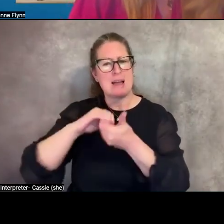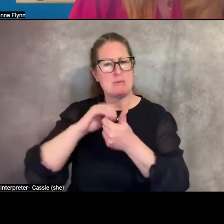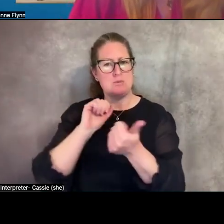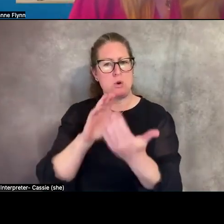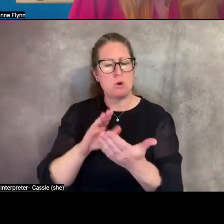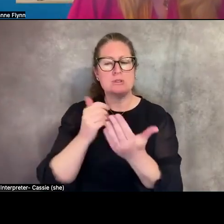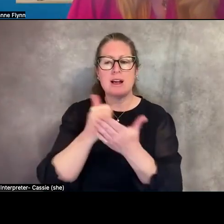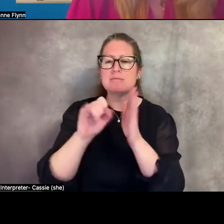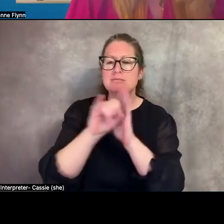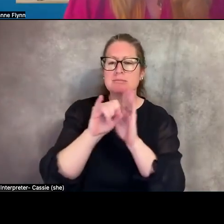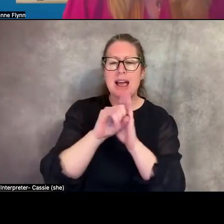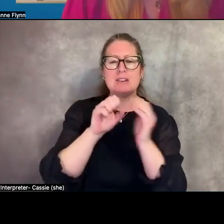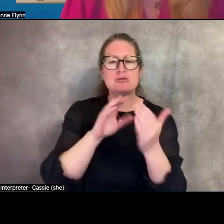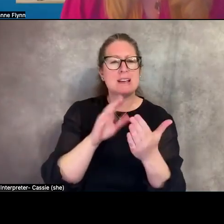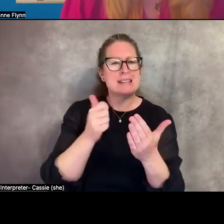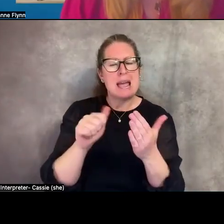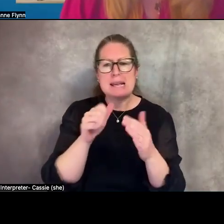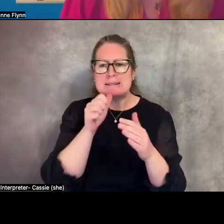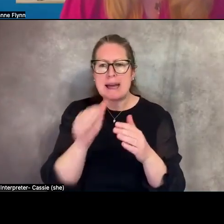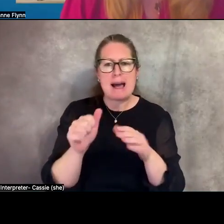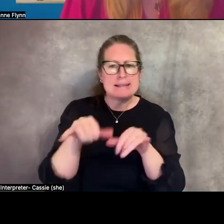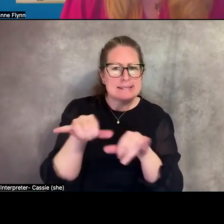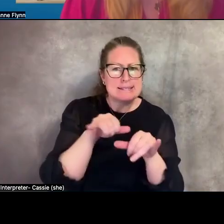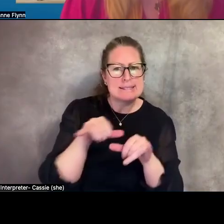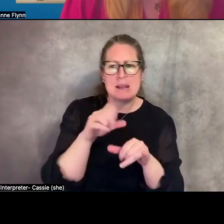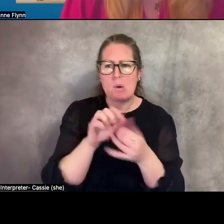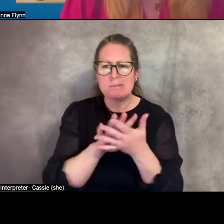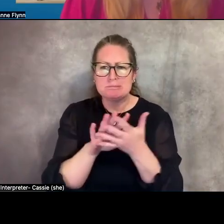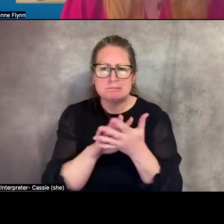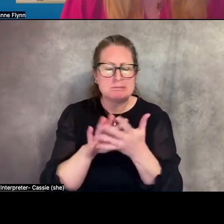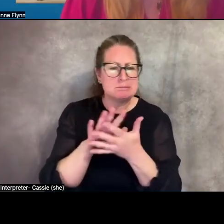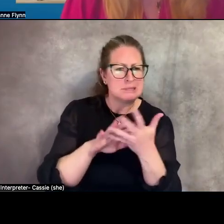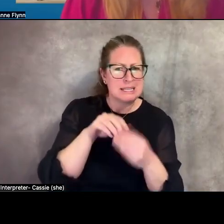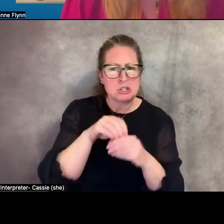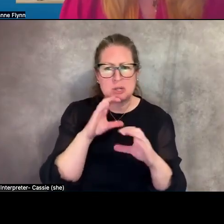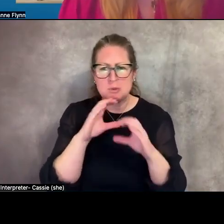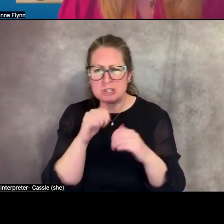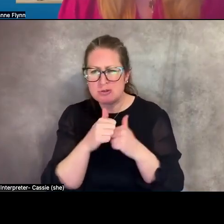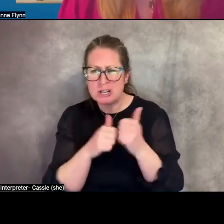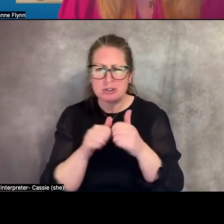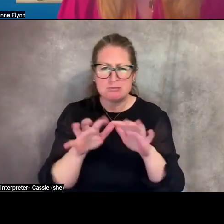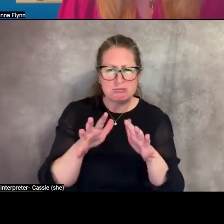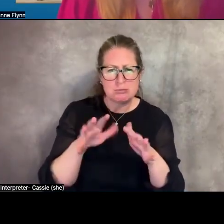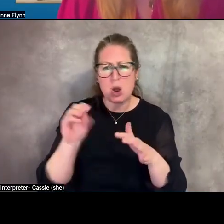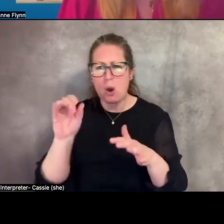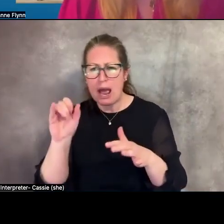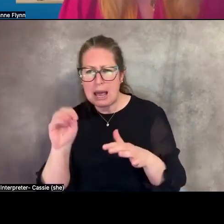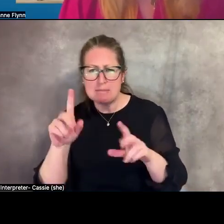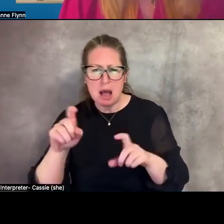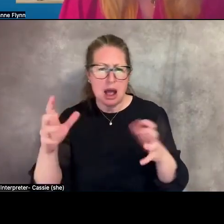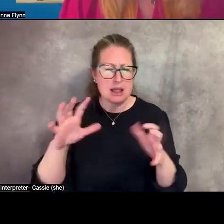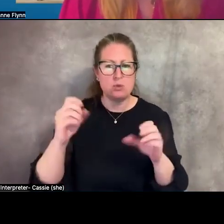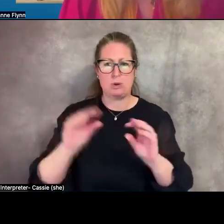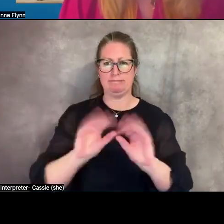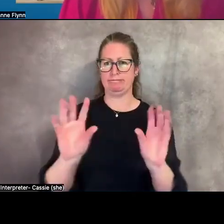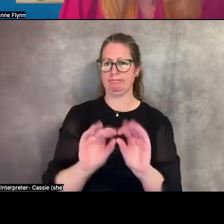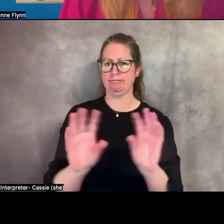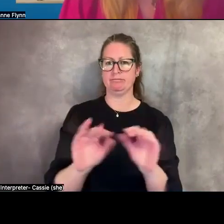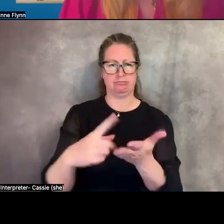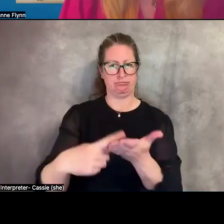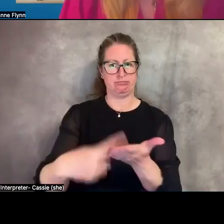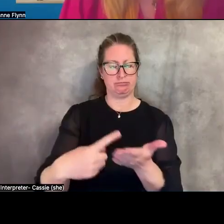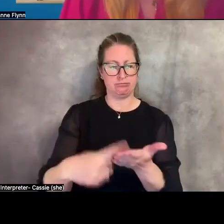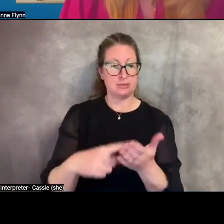address inconsistencies and ambiguities through the internal communication structure and the OIM pilot meetings. Specific